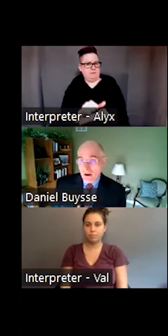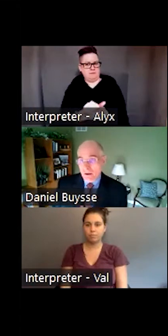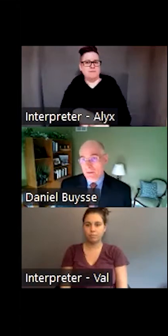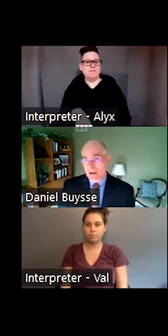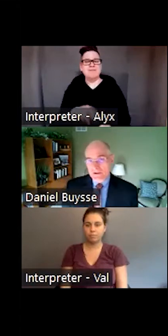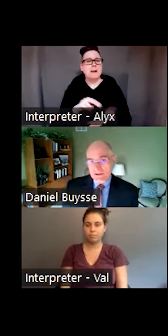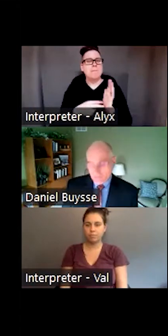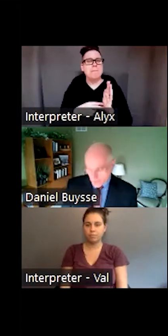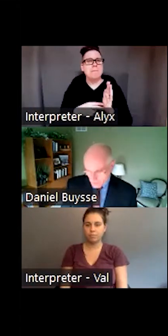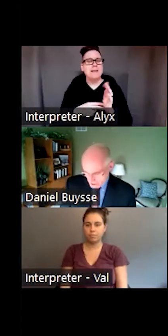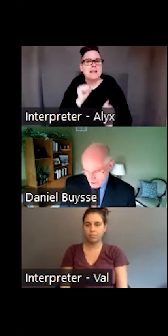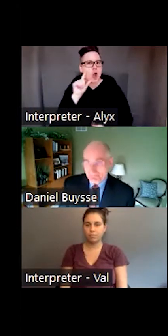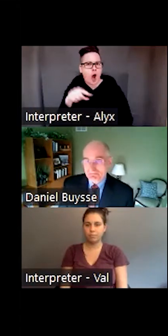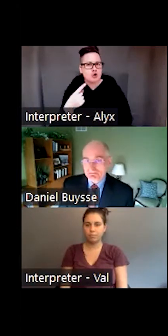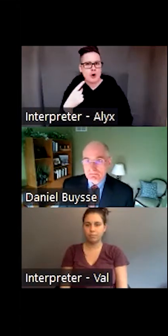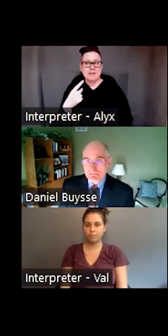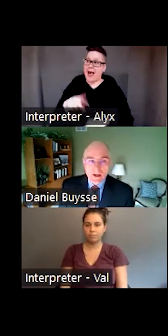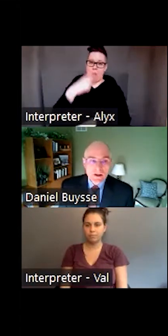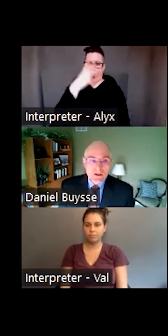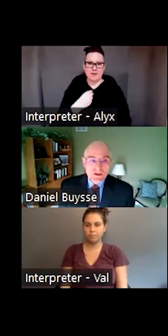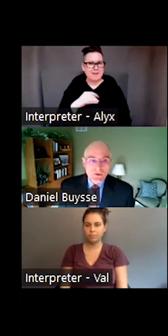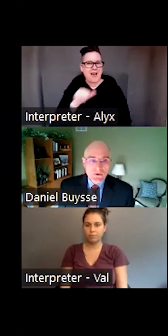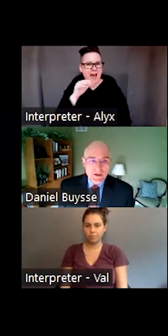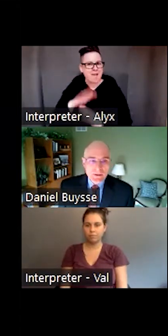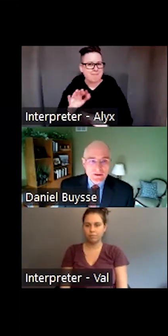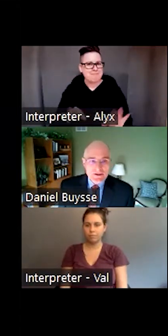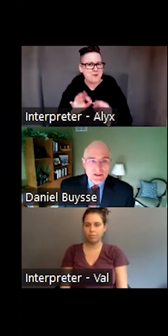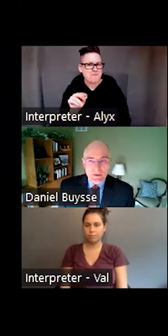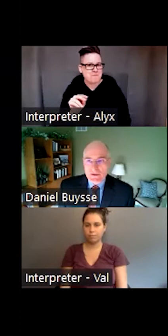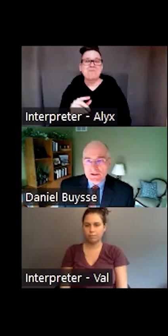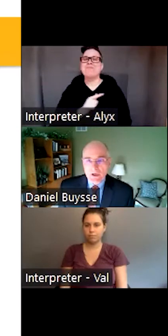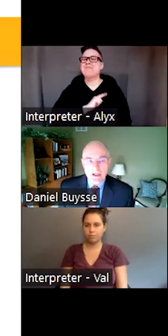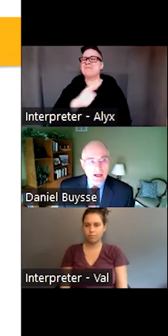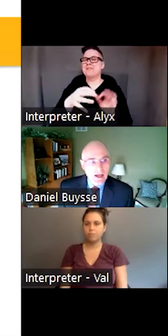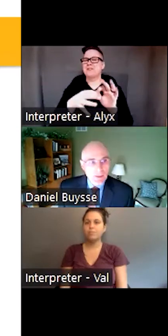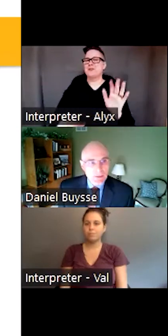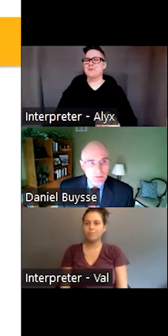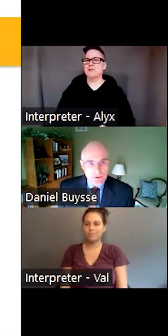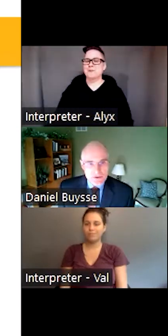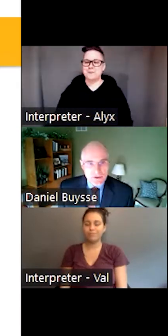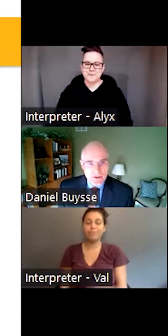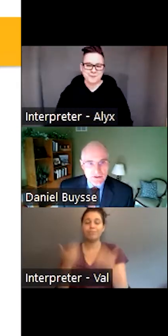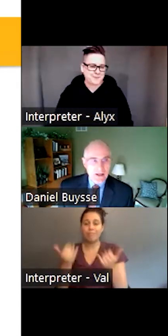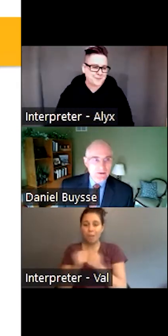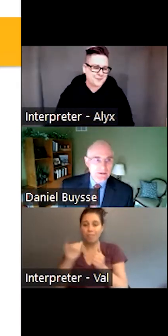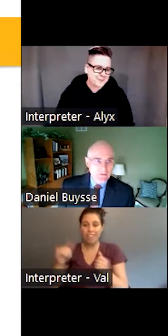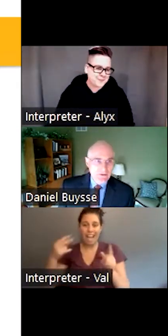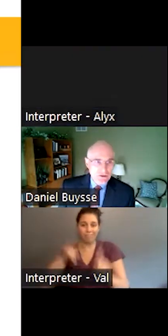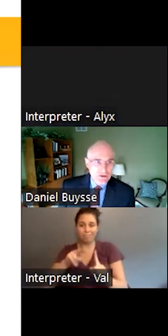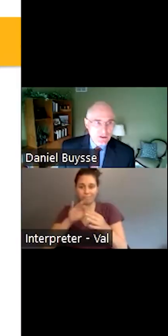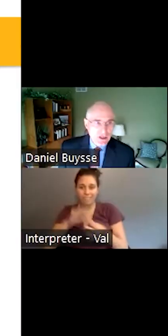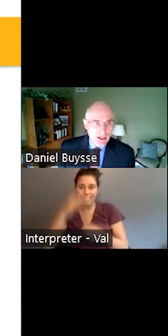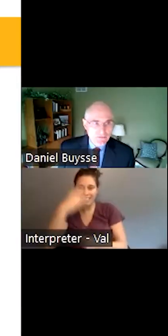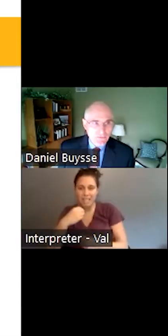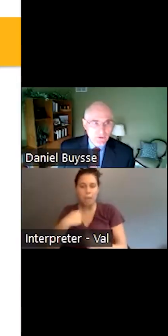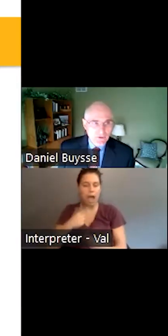not all about sleep duration. So thinking about sleep in this way, I proposed the following